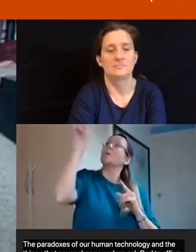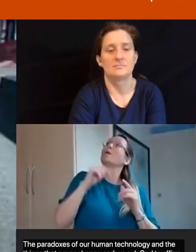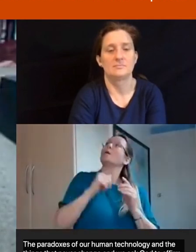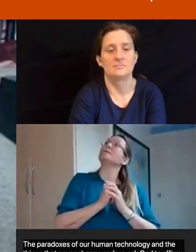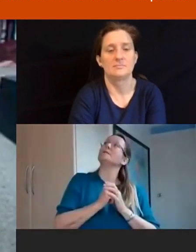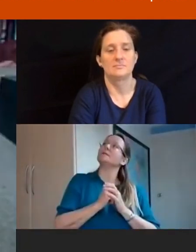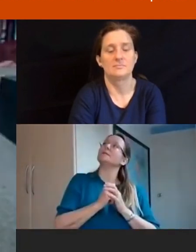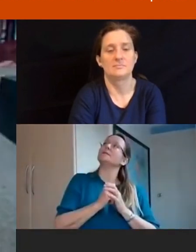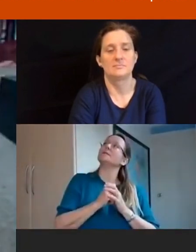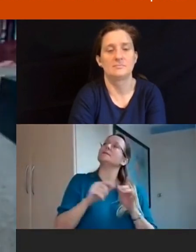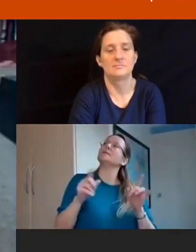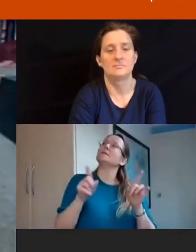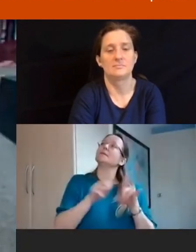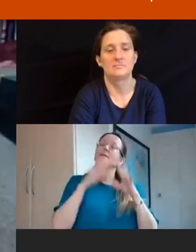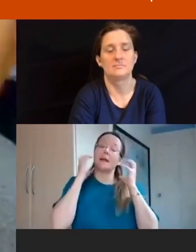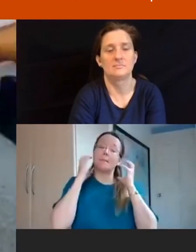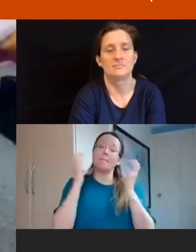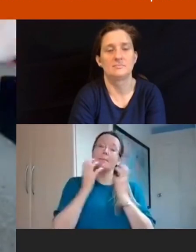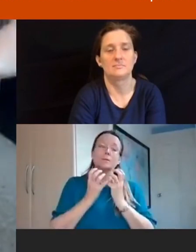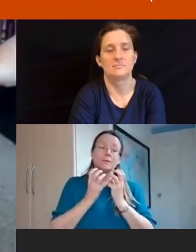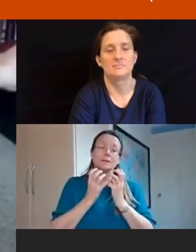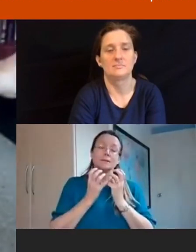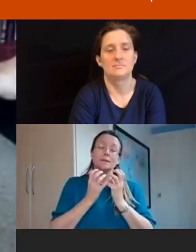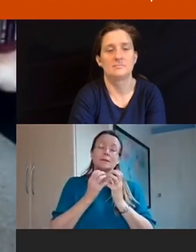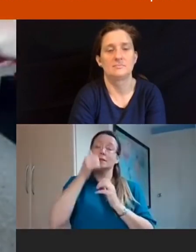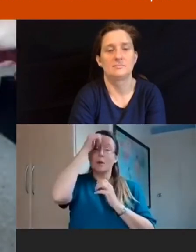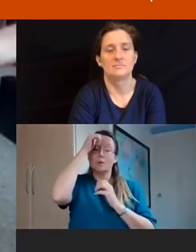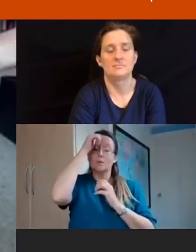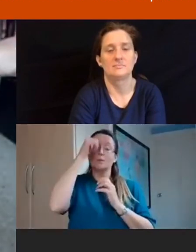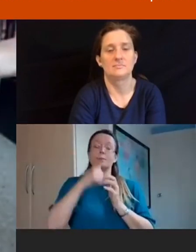known in the wilderness to Moses.